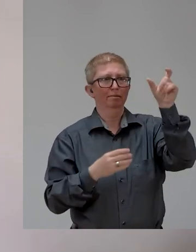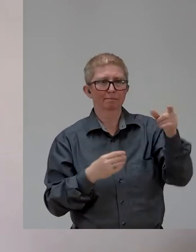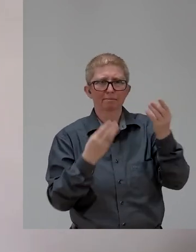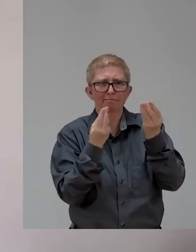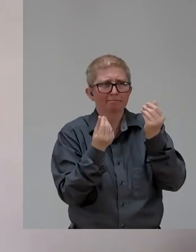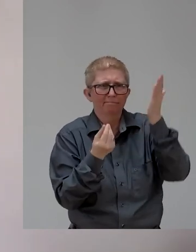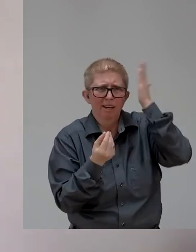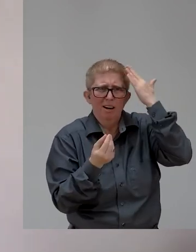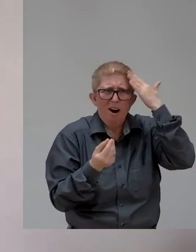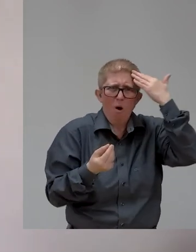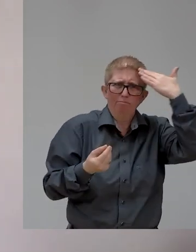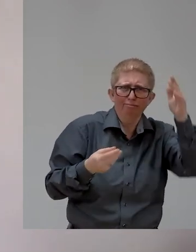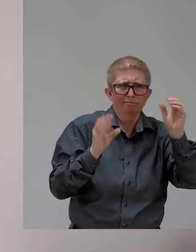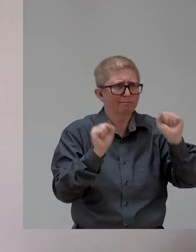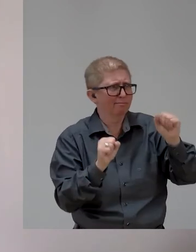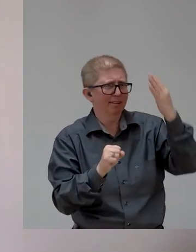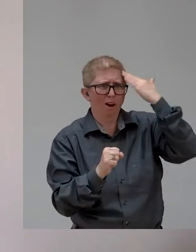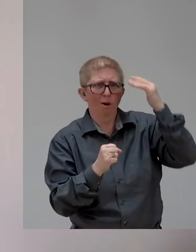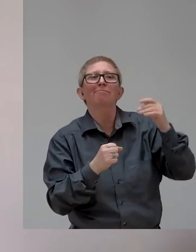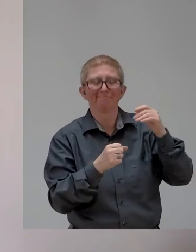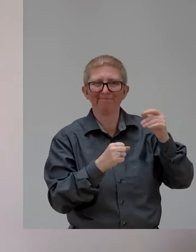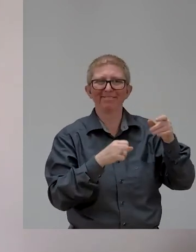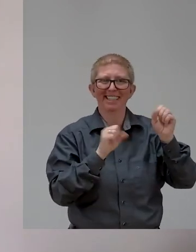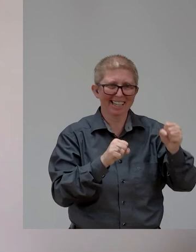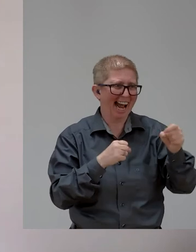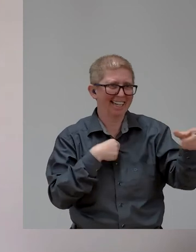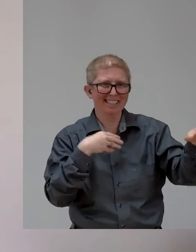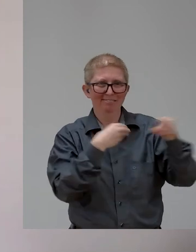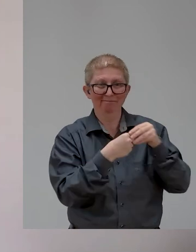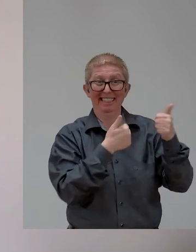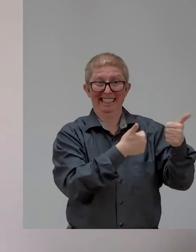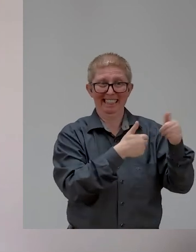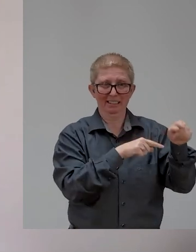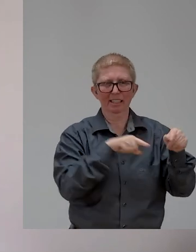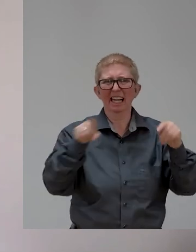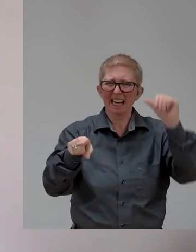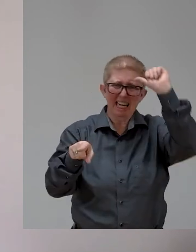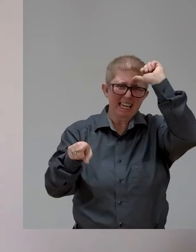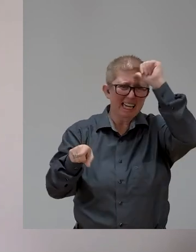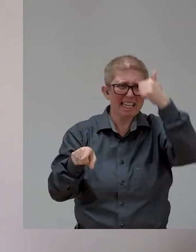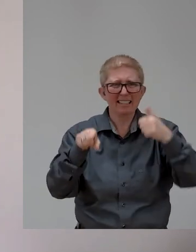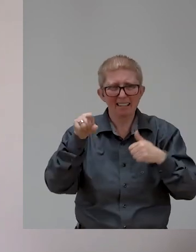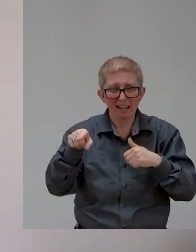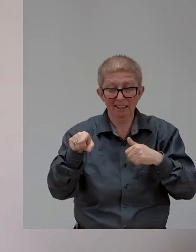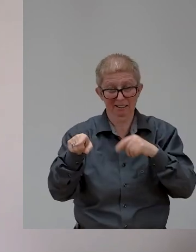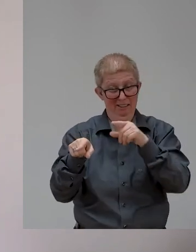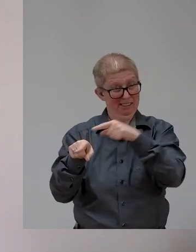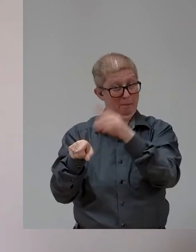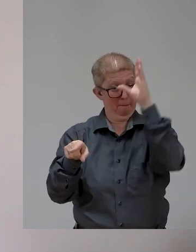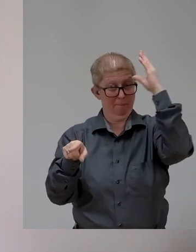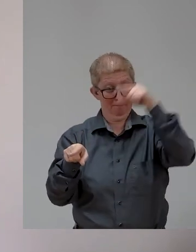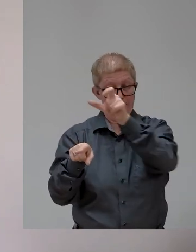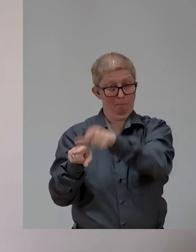Enable India in India, and she happened to move to Ethiopia. And so we were able to leverage her support,